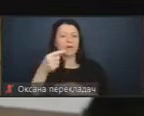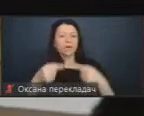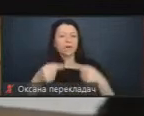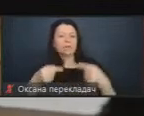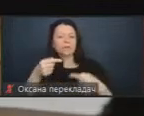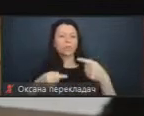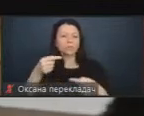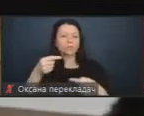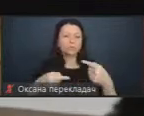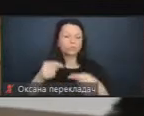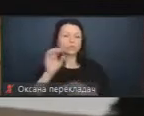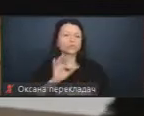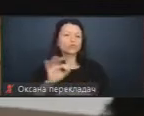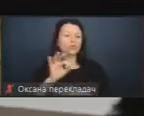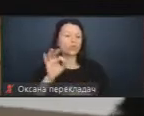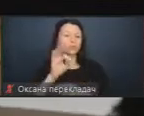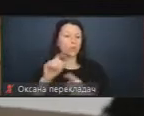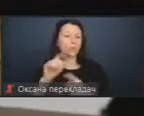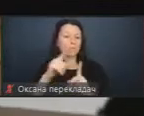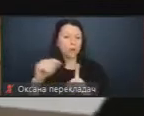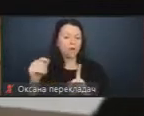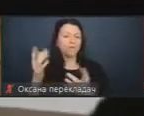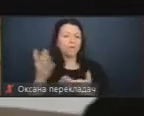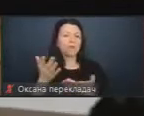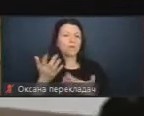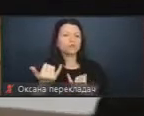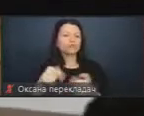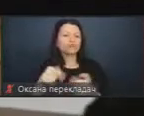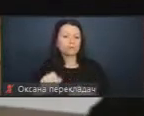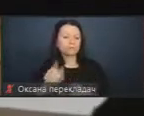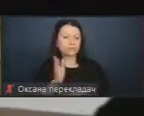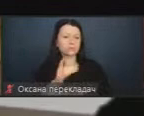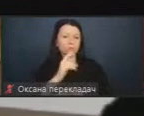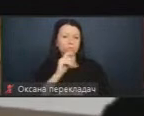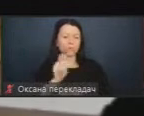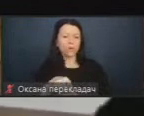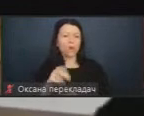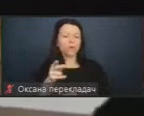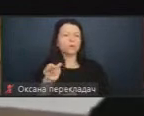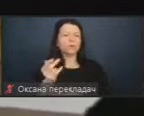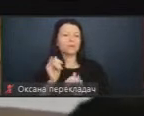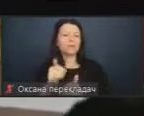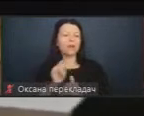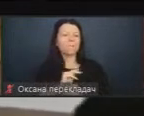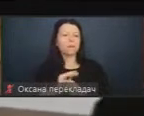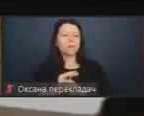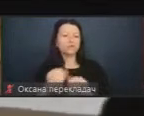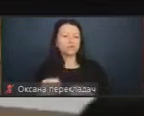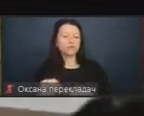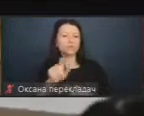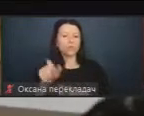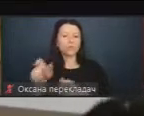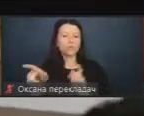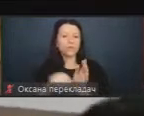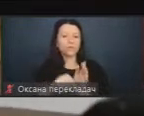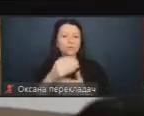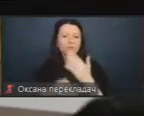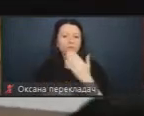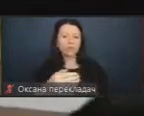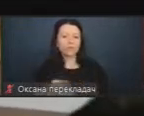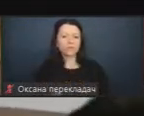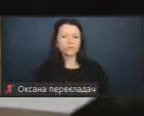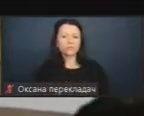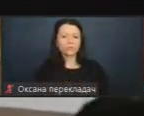with disabilities. And I heard that you were discussing about quota systems. So indeed, quota